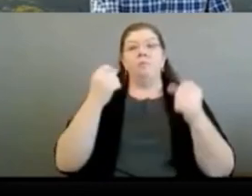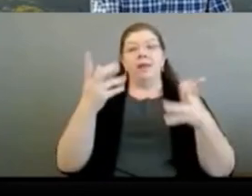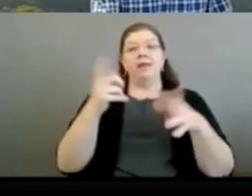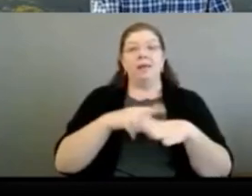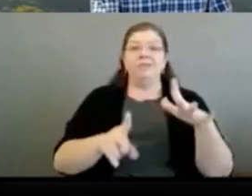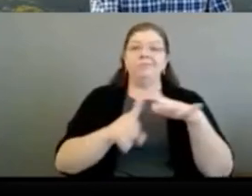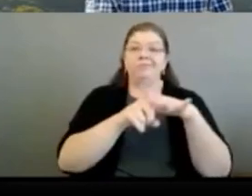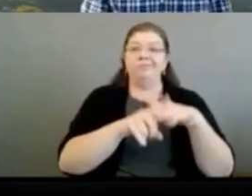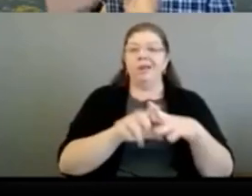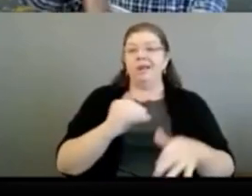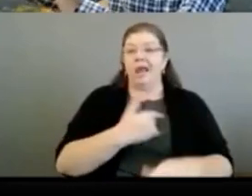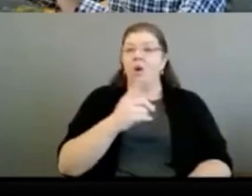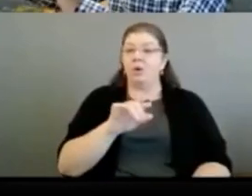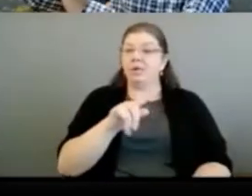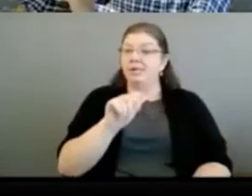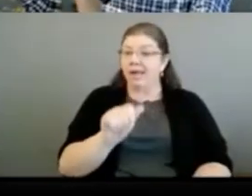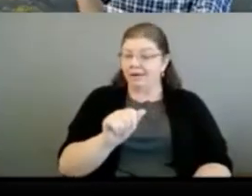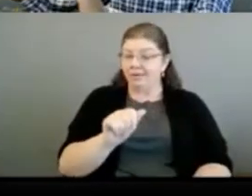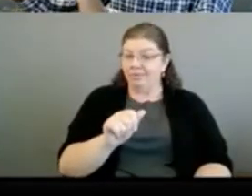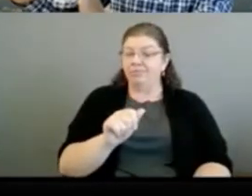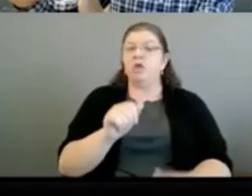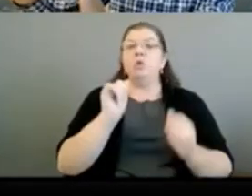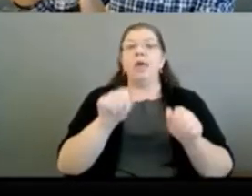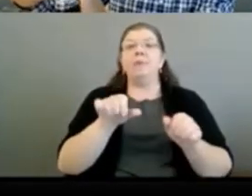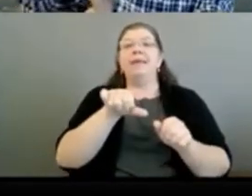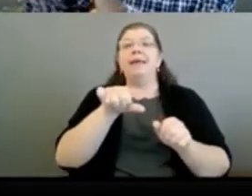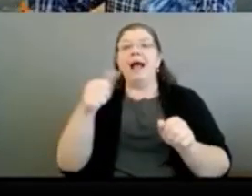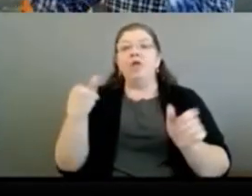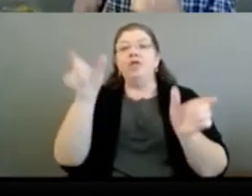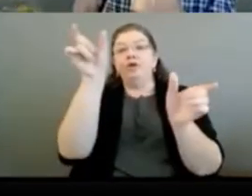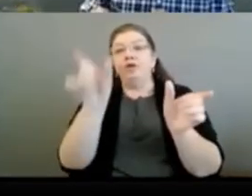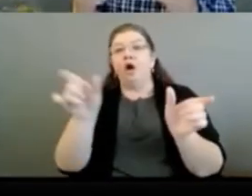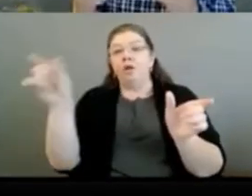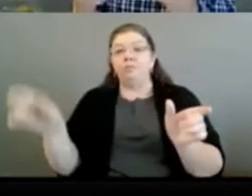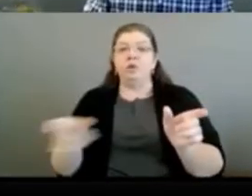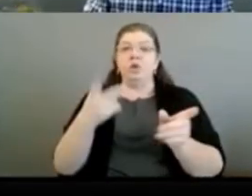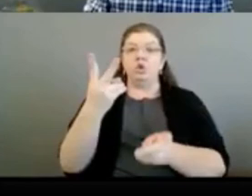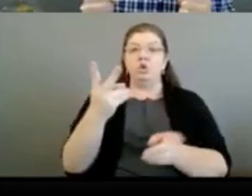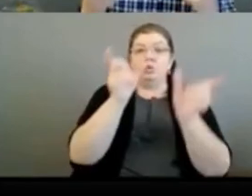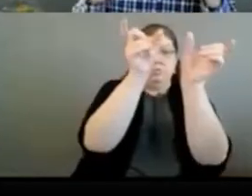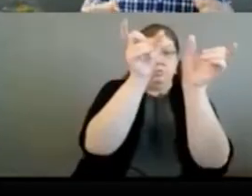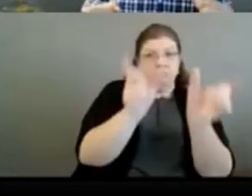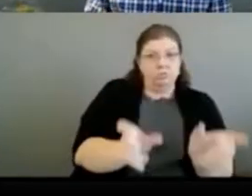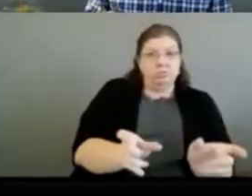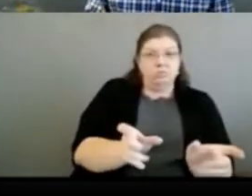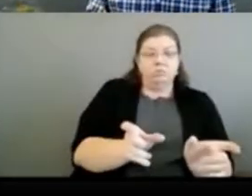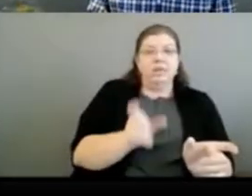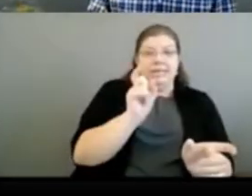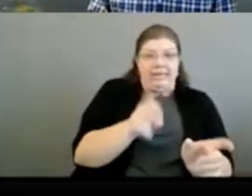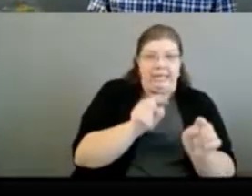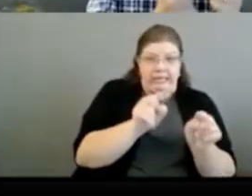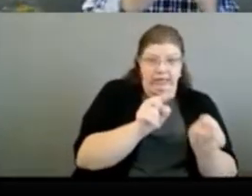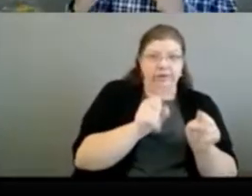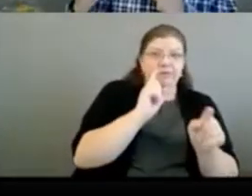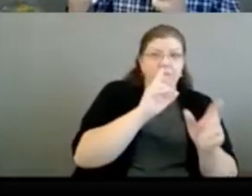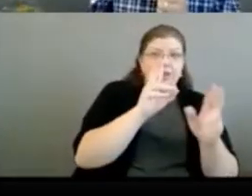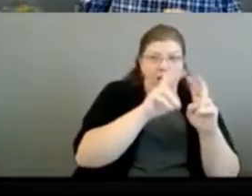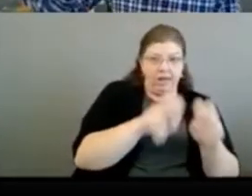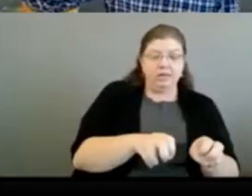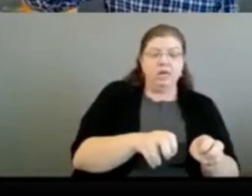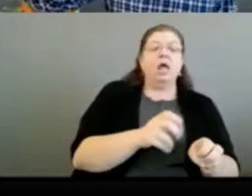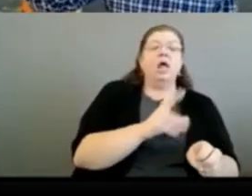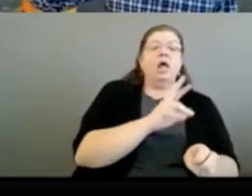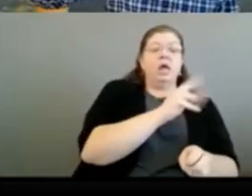data. And there can be other columns that are in addition to those 2 core columns that are needed for an edge list, the nominator and the